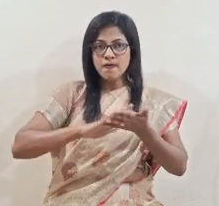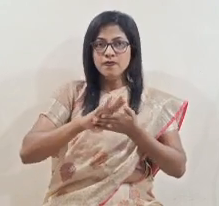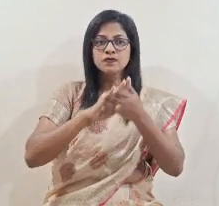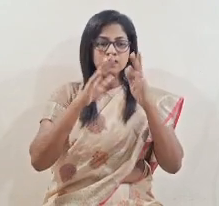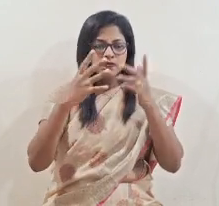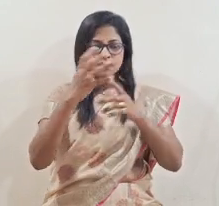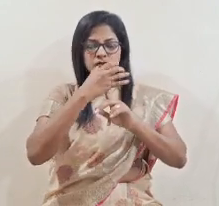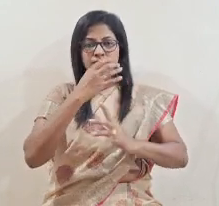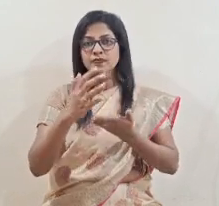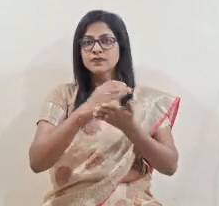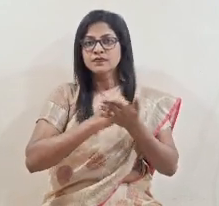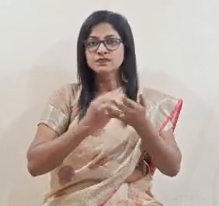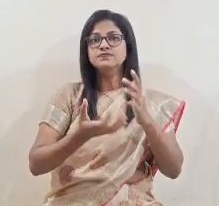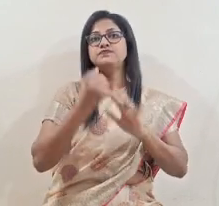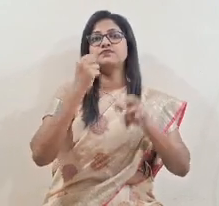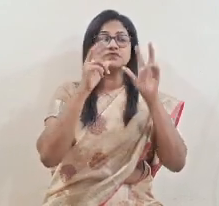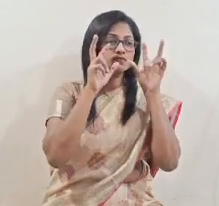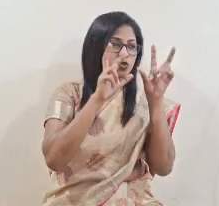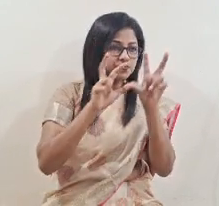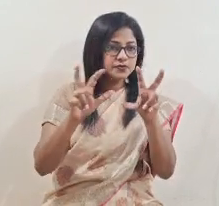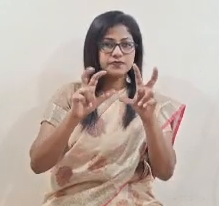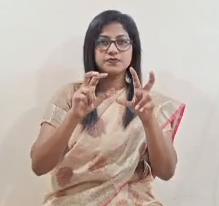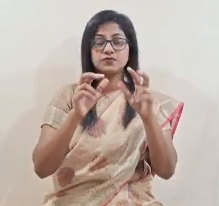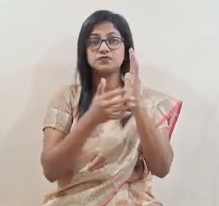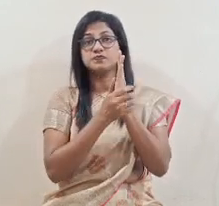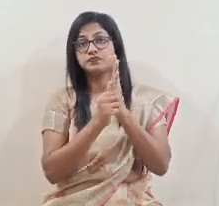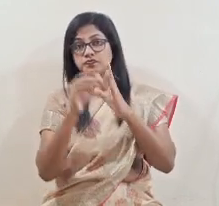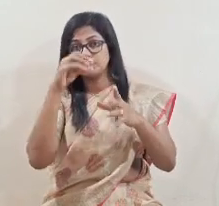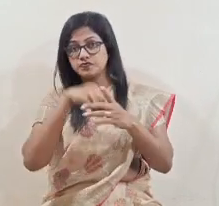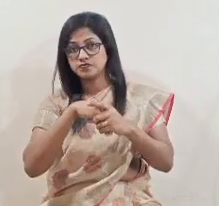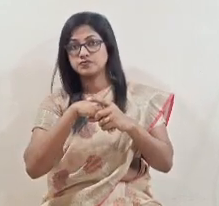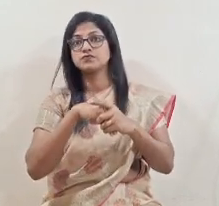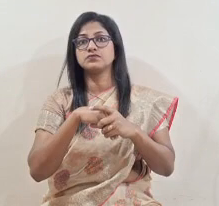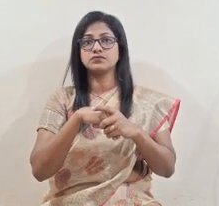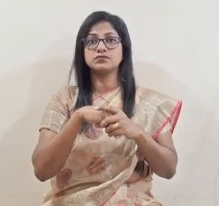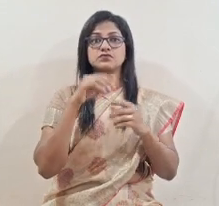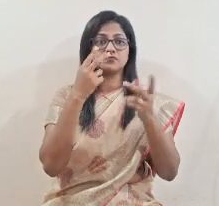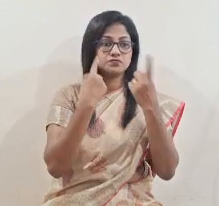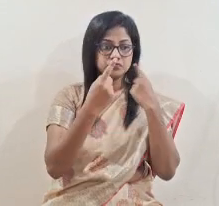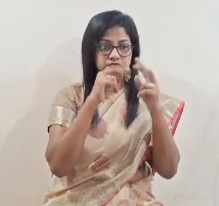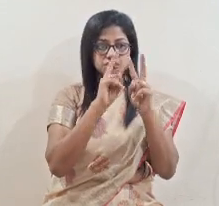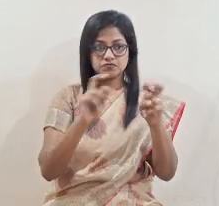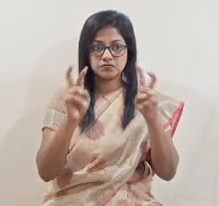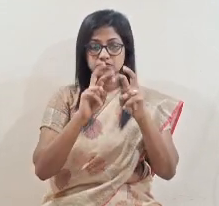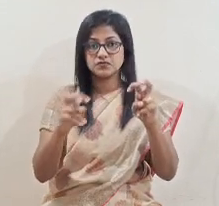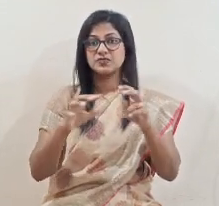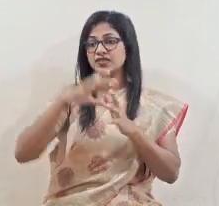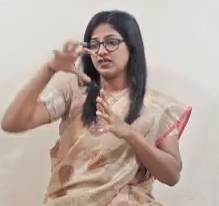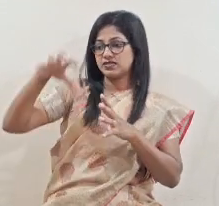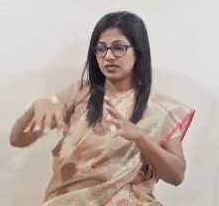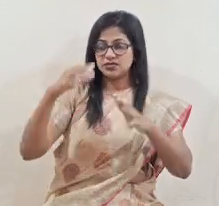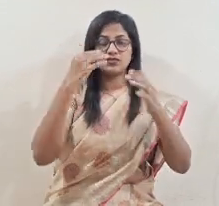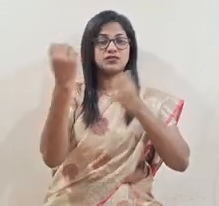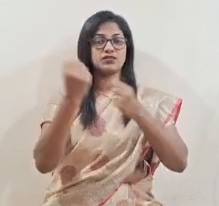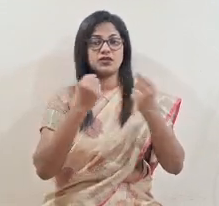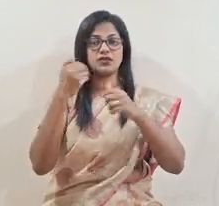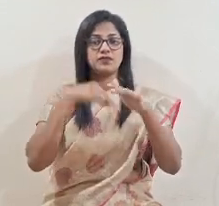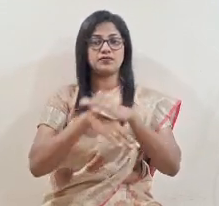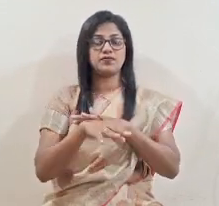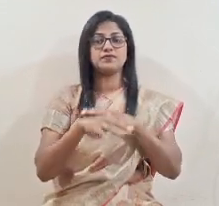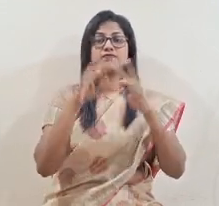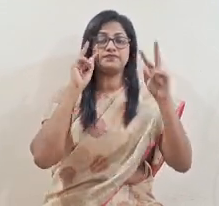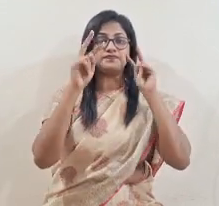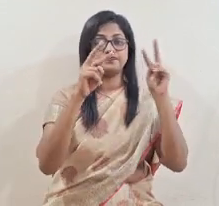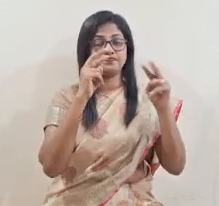a perception survey. In the observational survey was conducted at the station and in the vehicle,